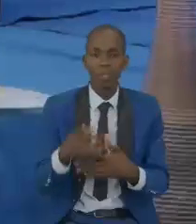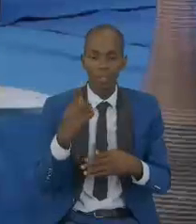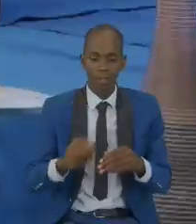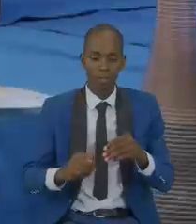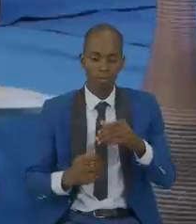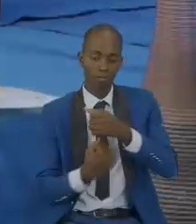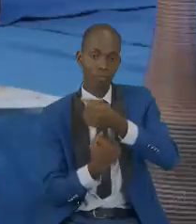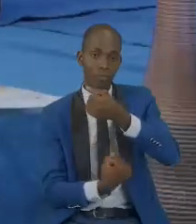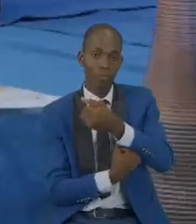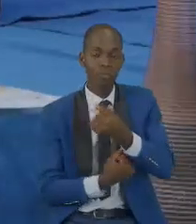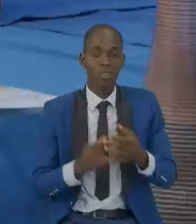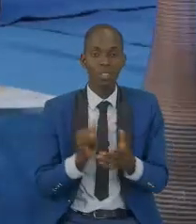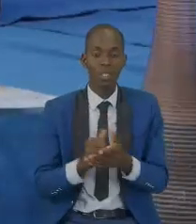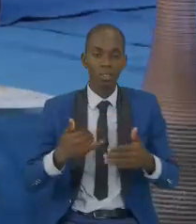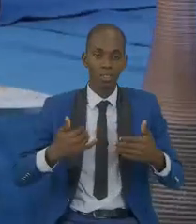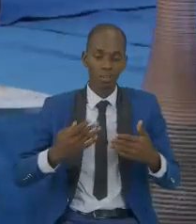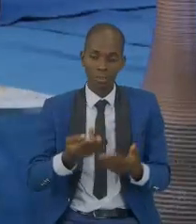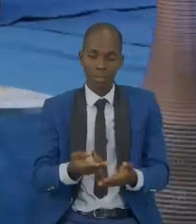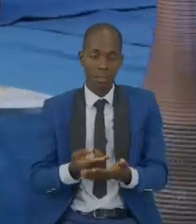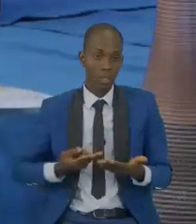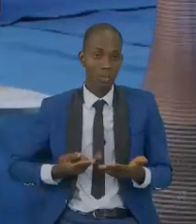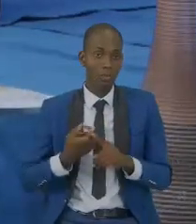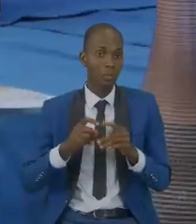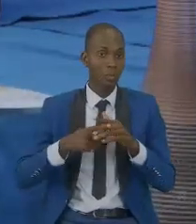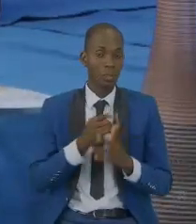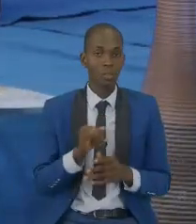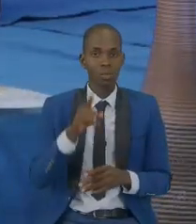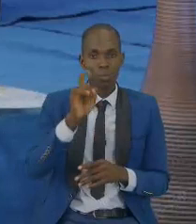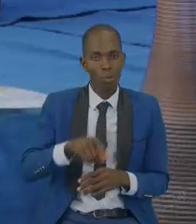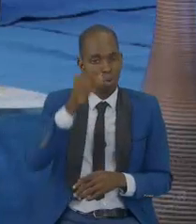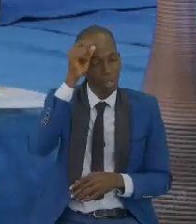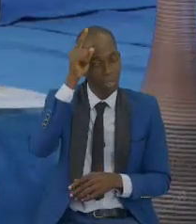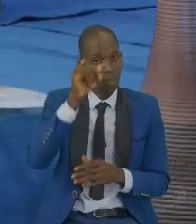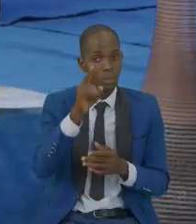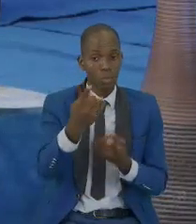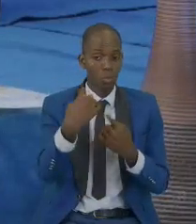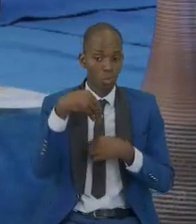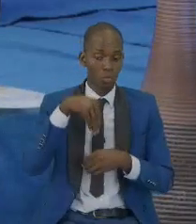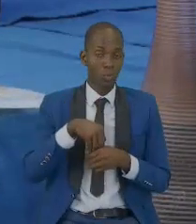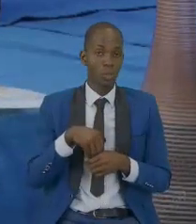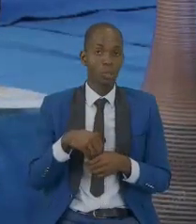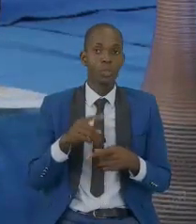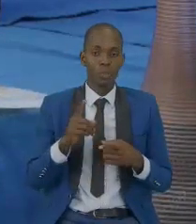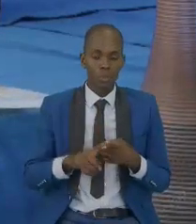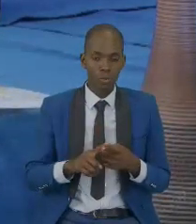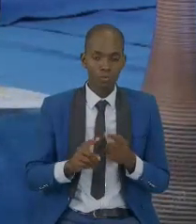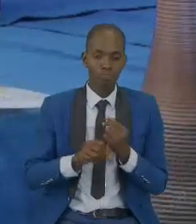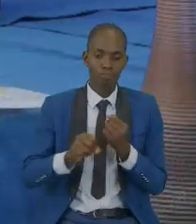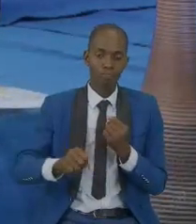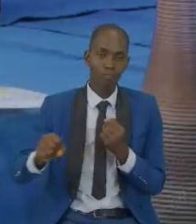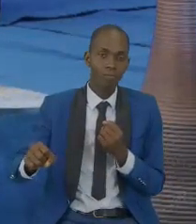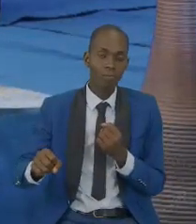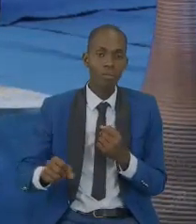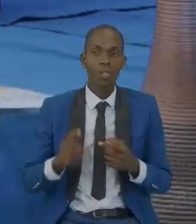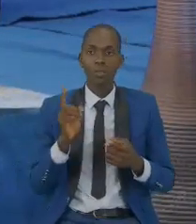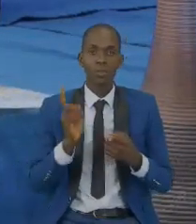laid must understand, you come in to emphasize, to preach,